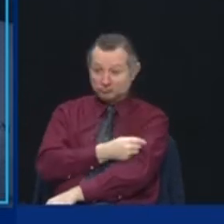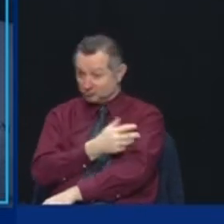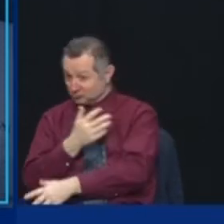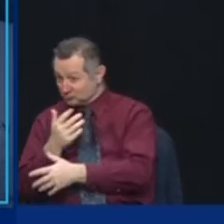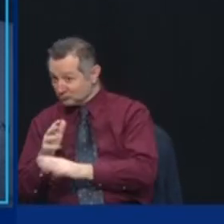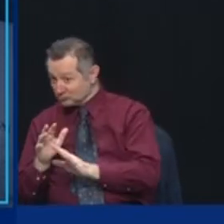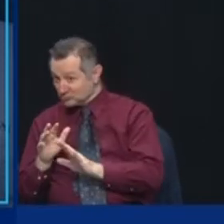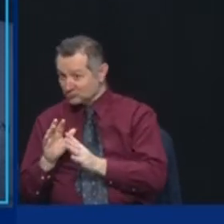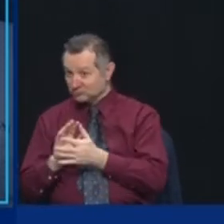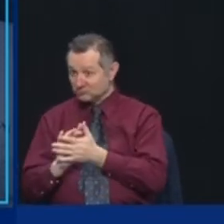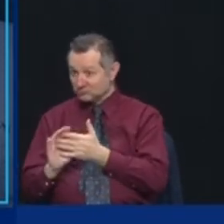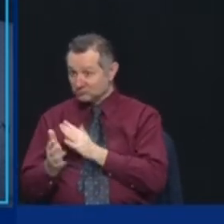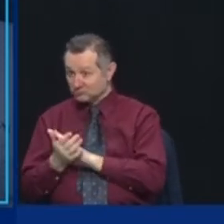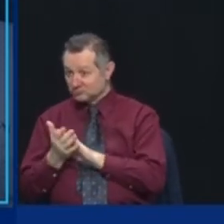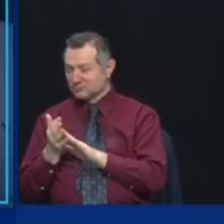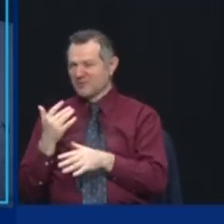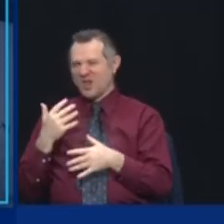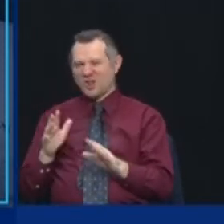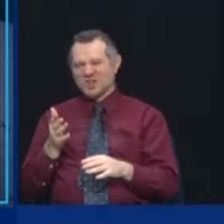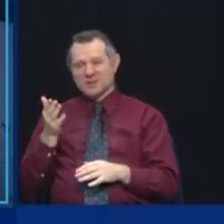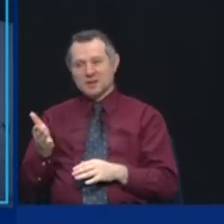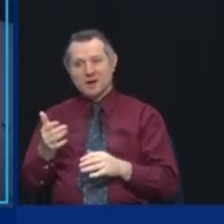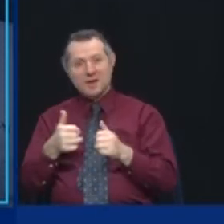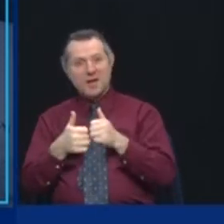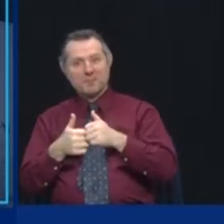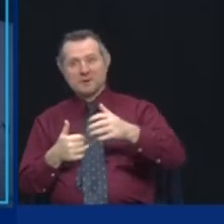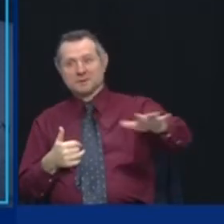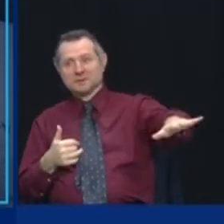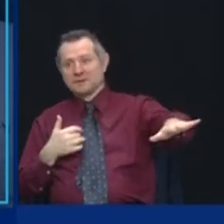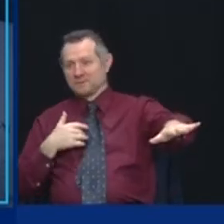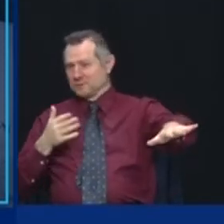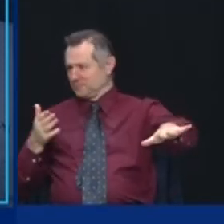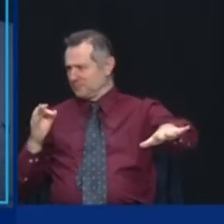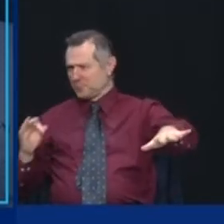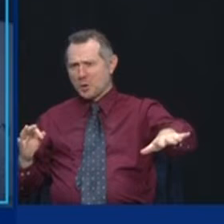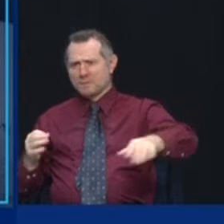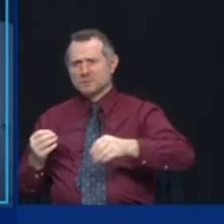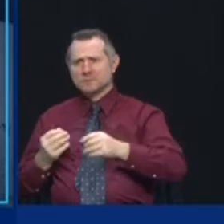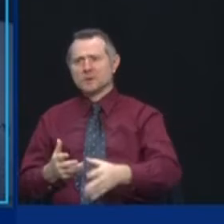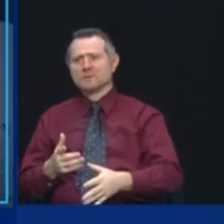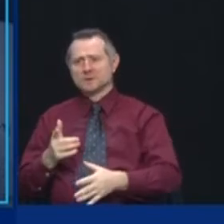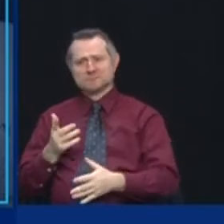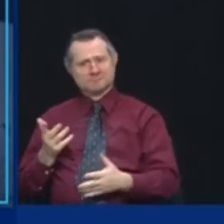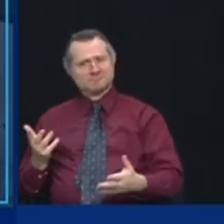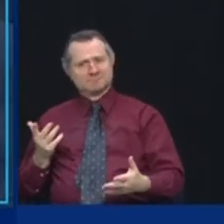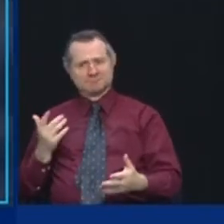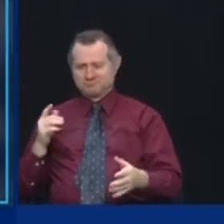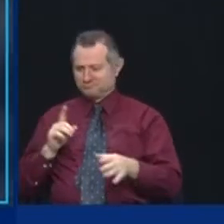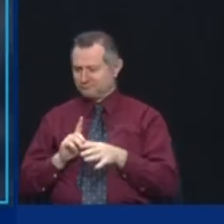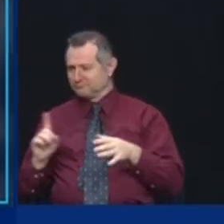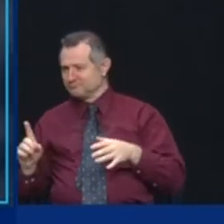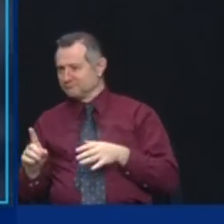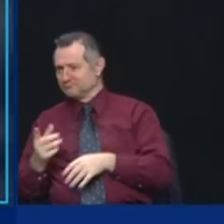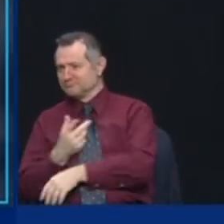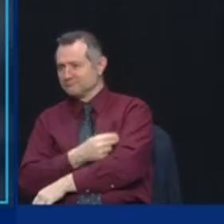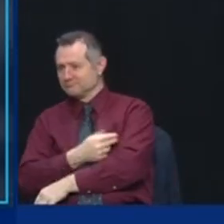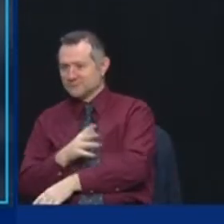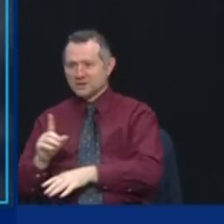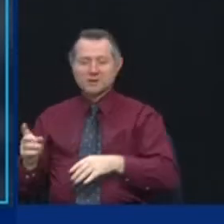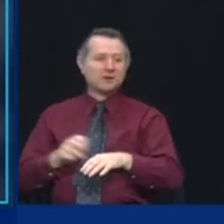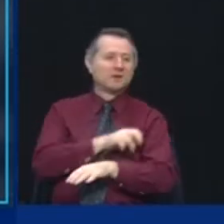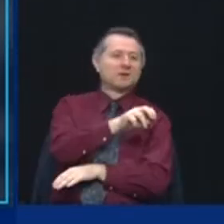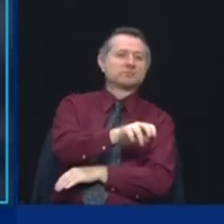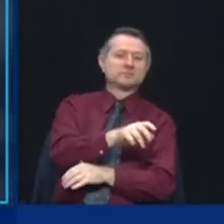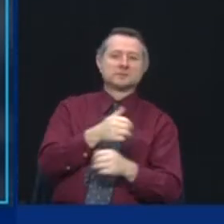anyway. It's on your way. Stop and get a vaccine.